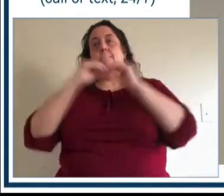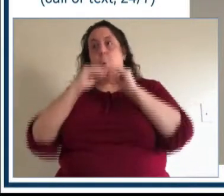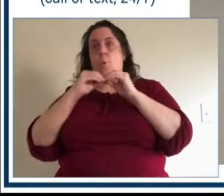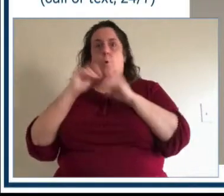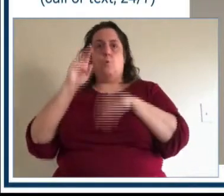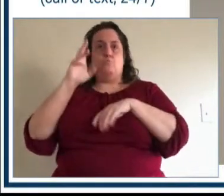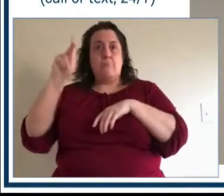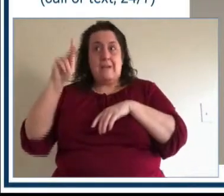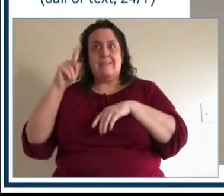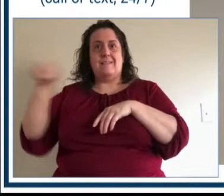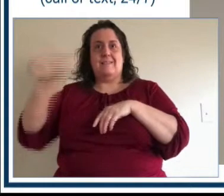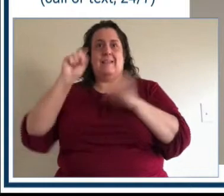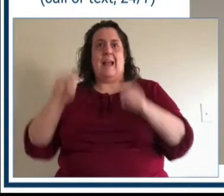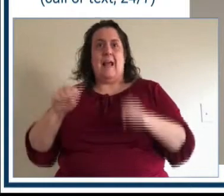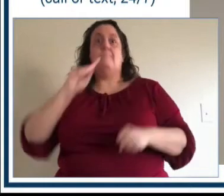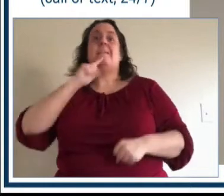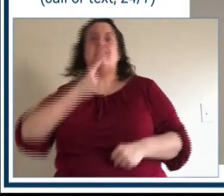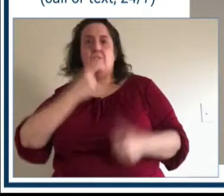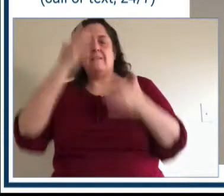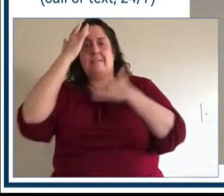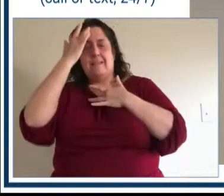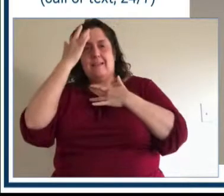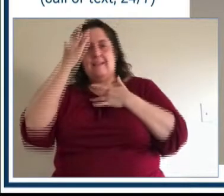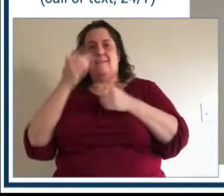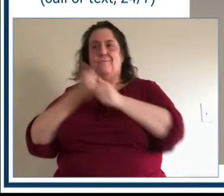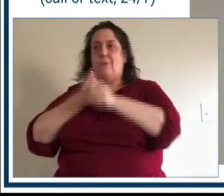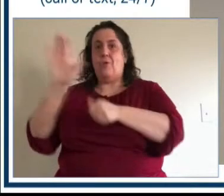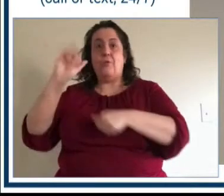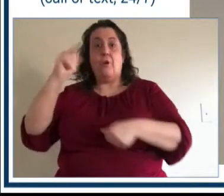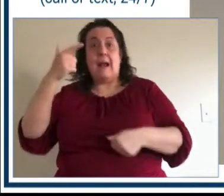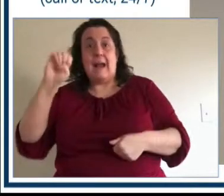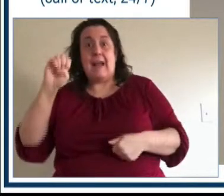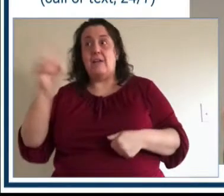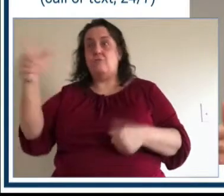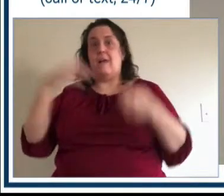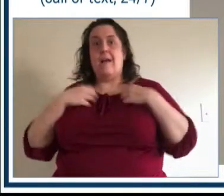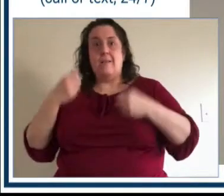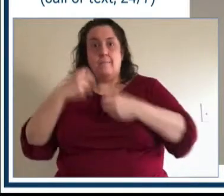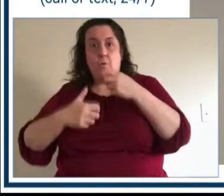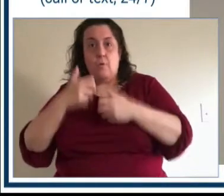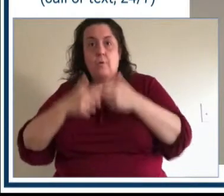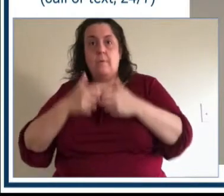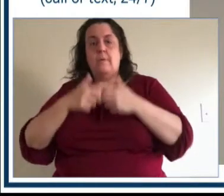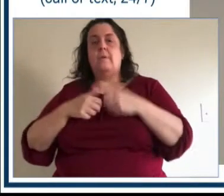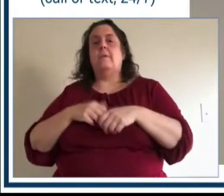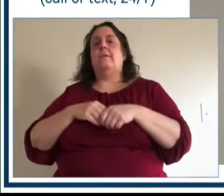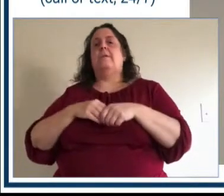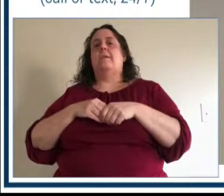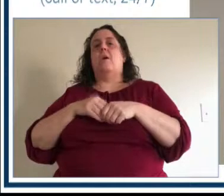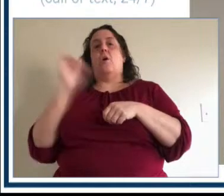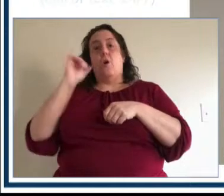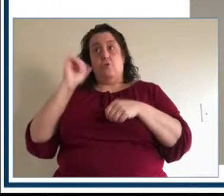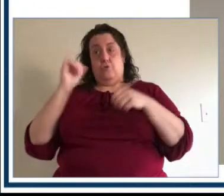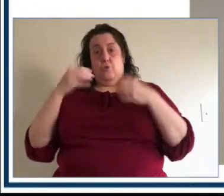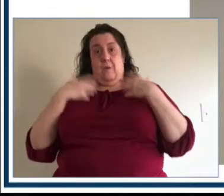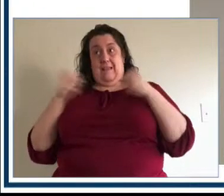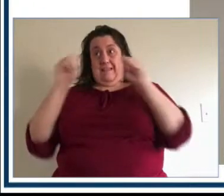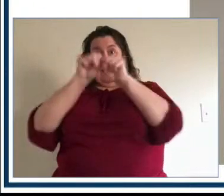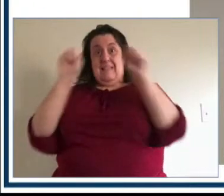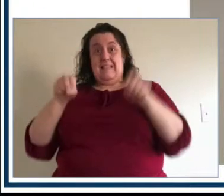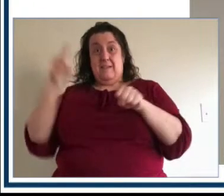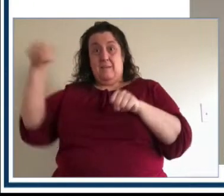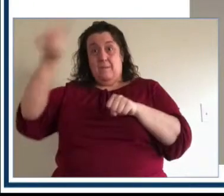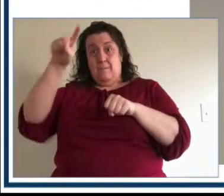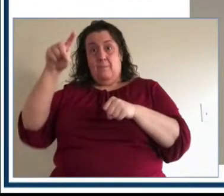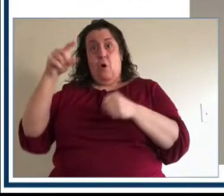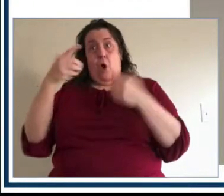health condition at risk. And then we already have a health system that has a lot of pressures on it. And